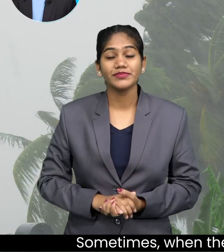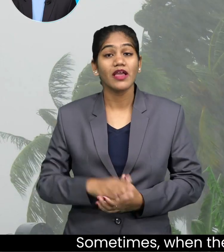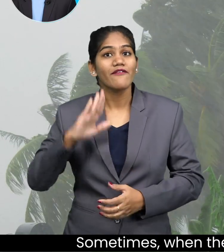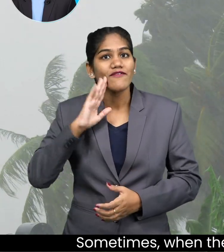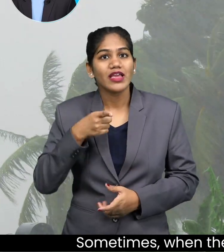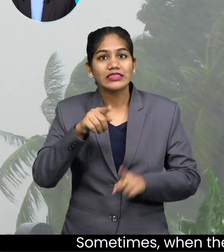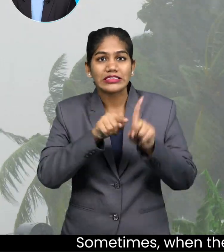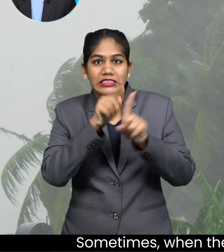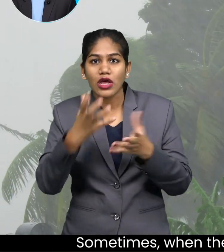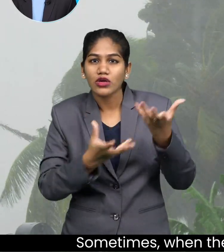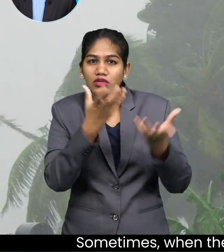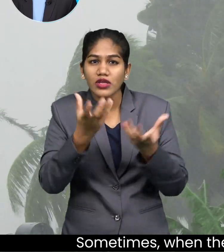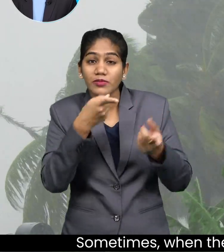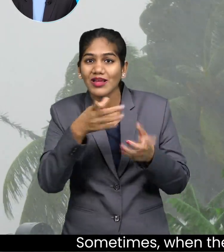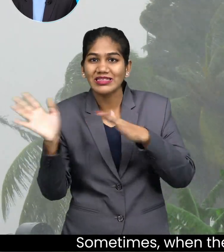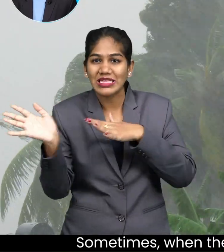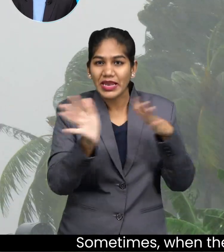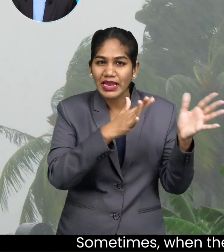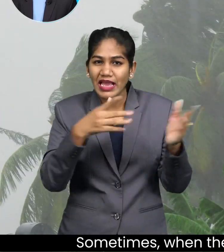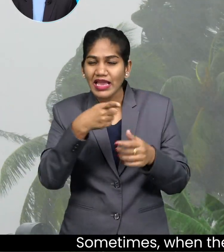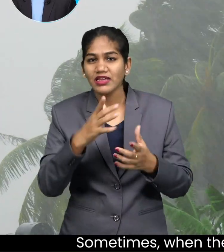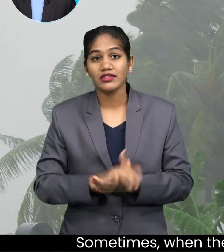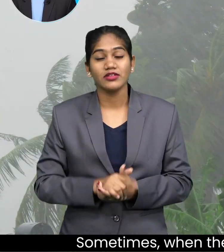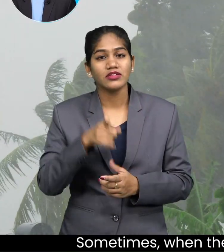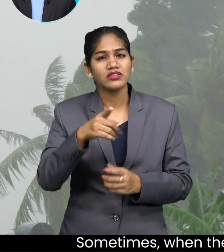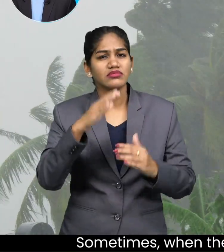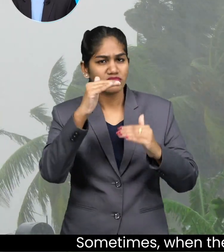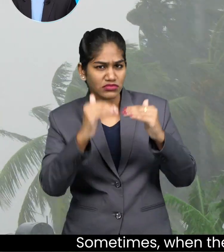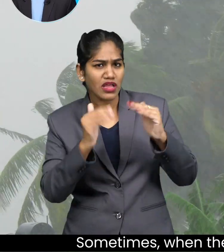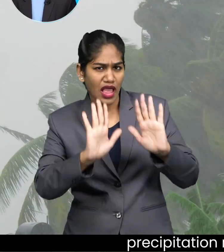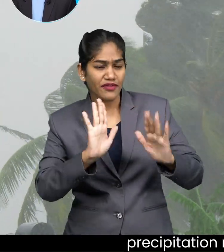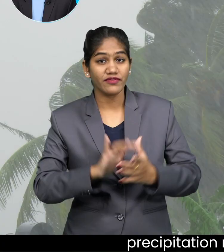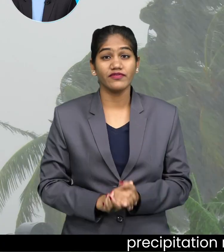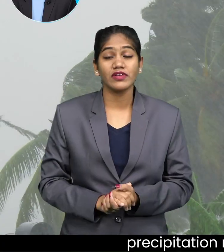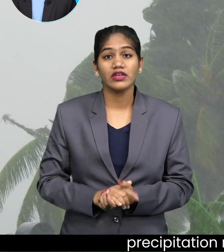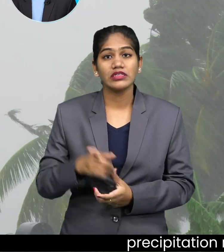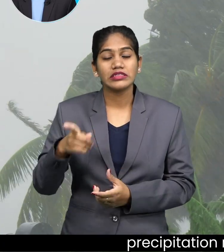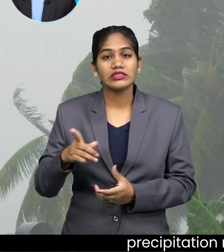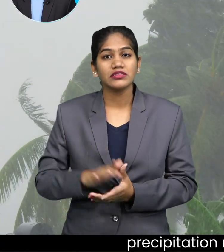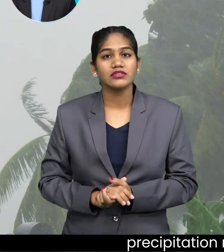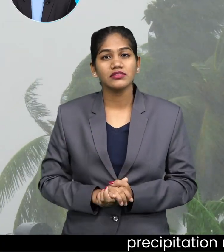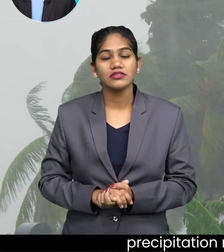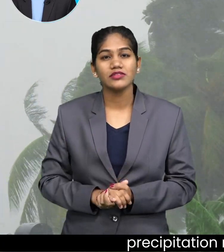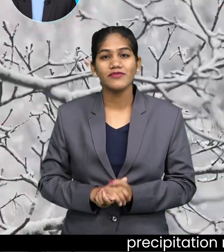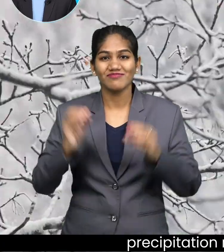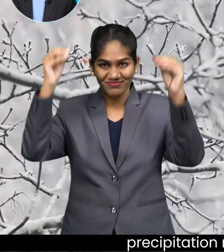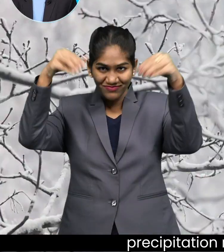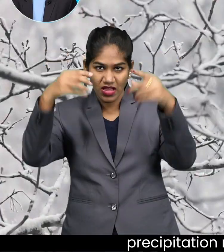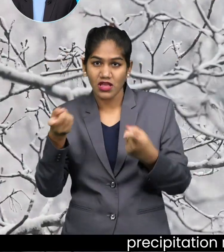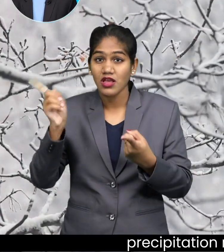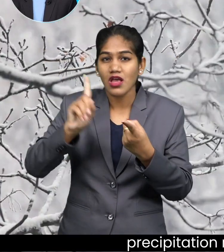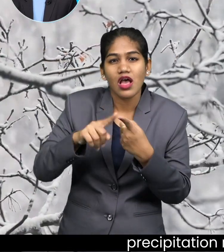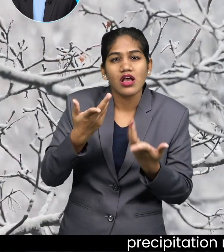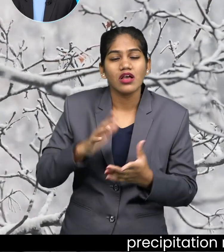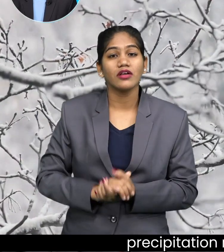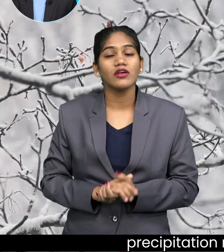Sometimes, when the temperature of the air is low enough, precipitation may occur in the